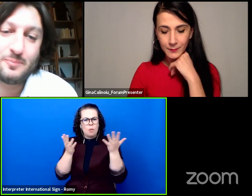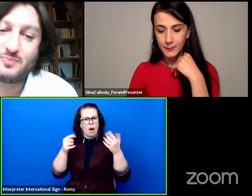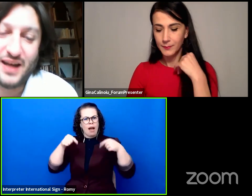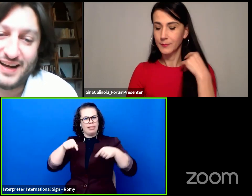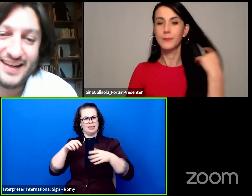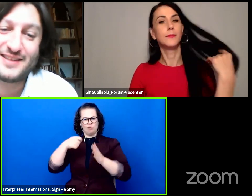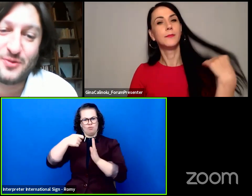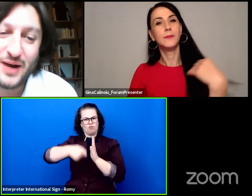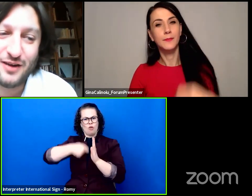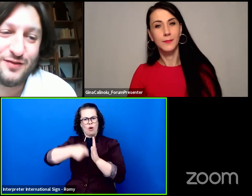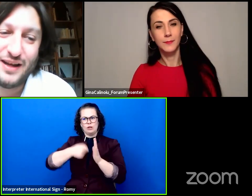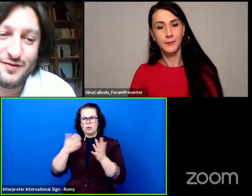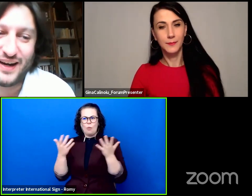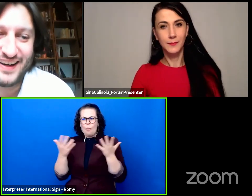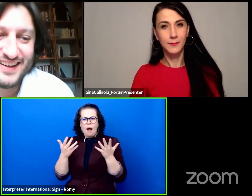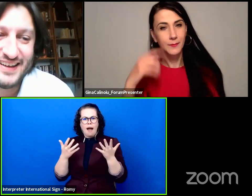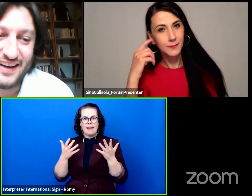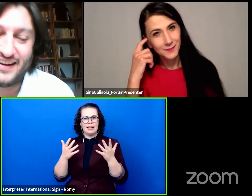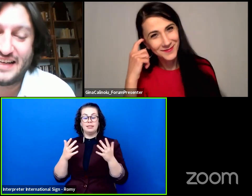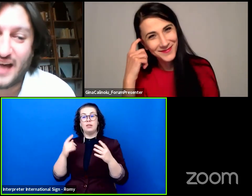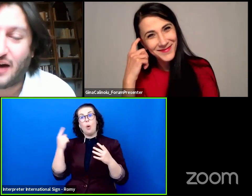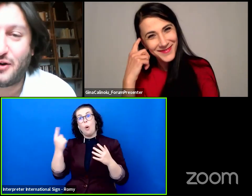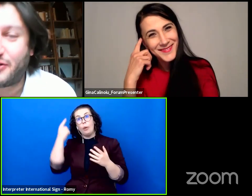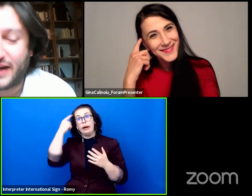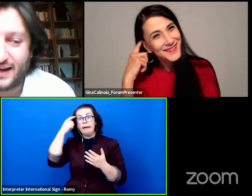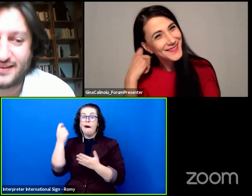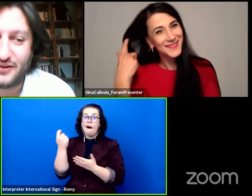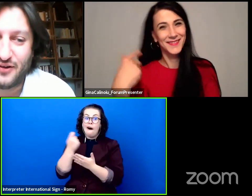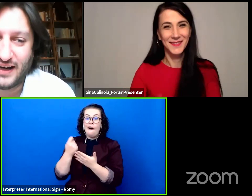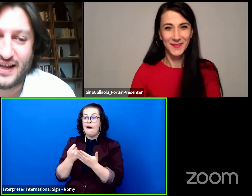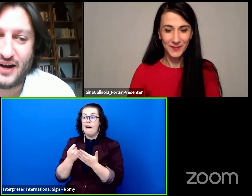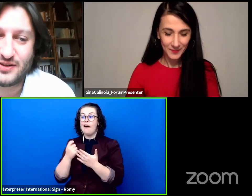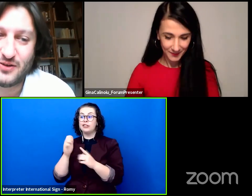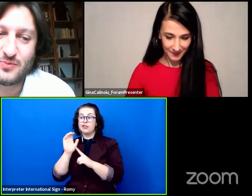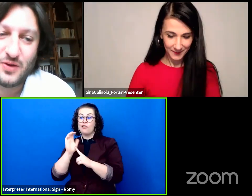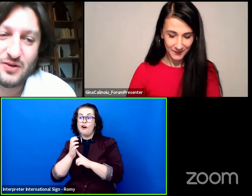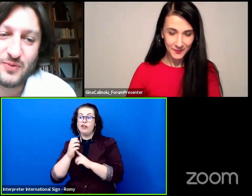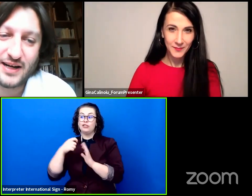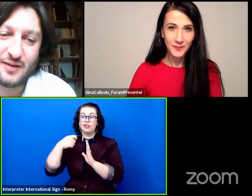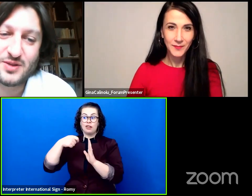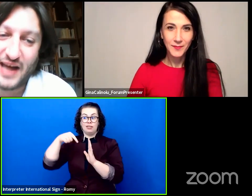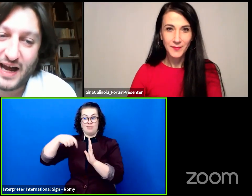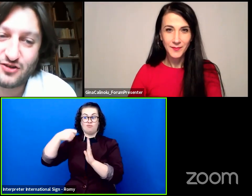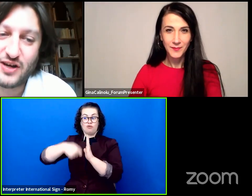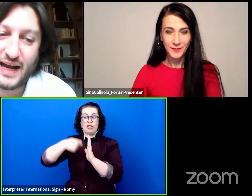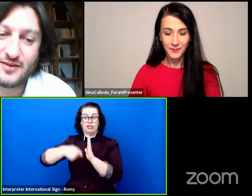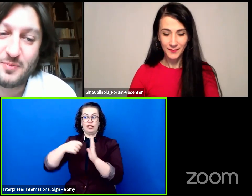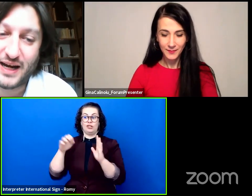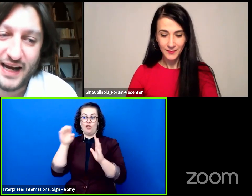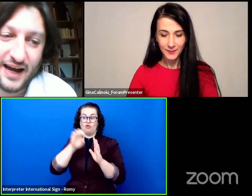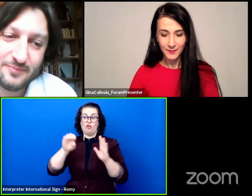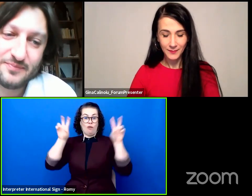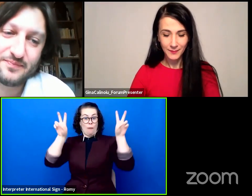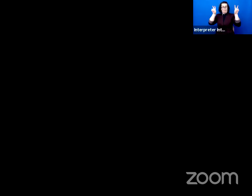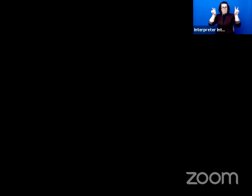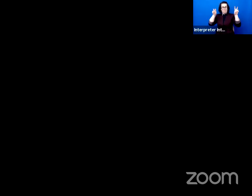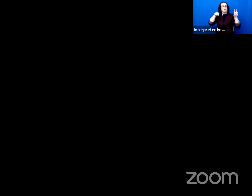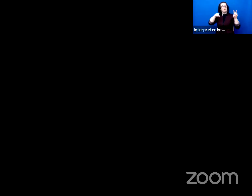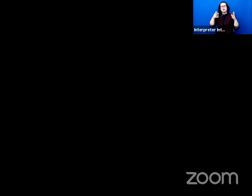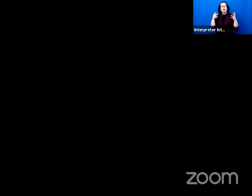it's a way of living. It's our reality right now. So welcome Serge and Maria.